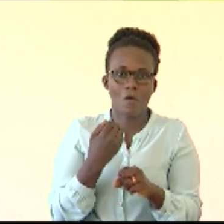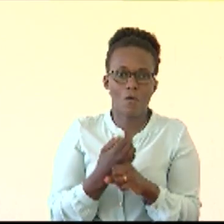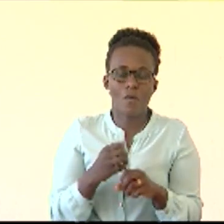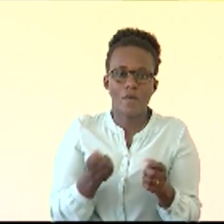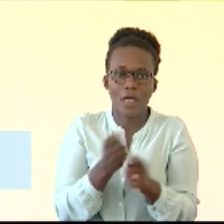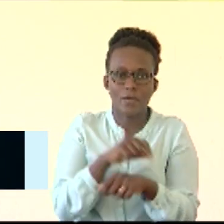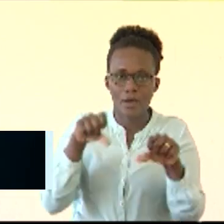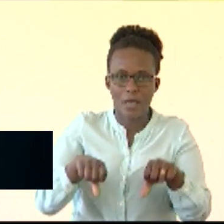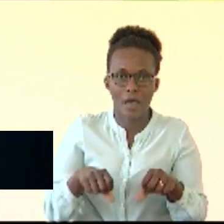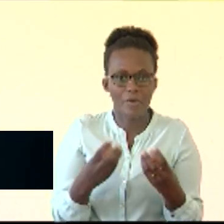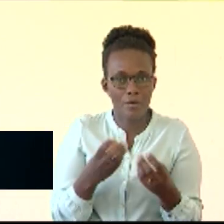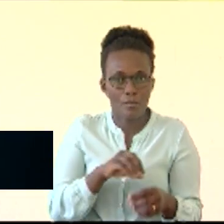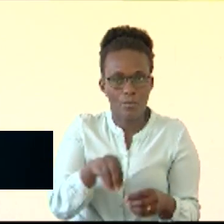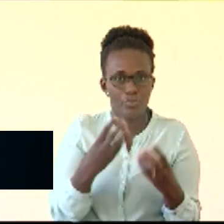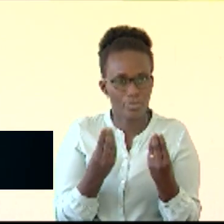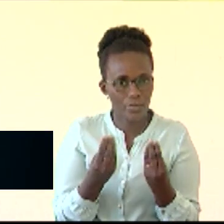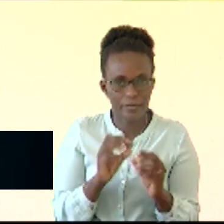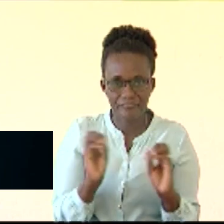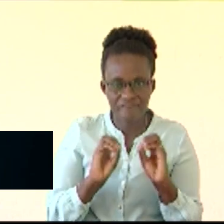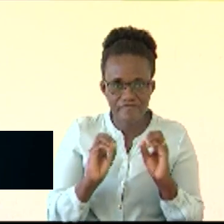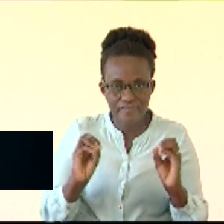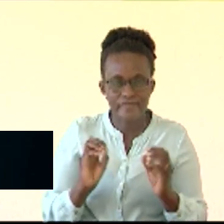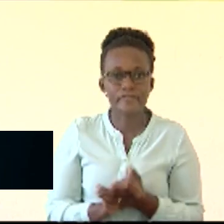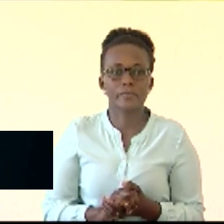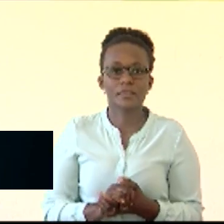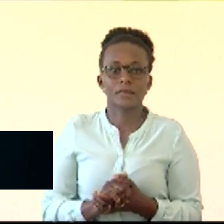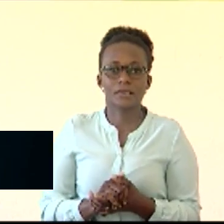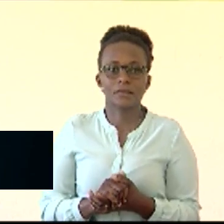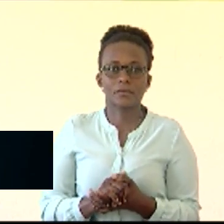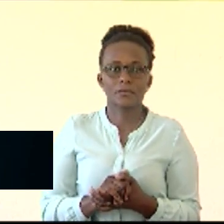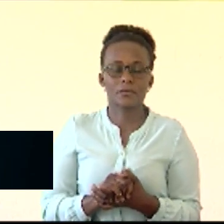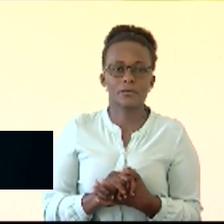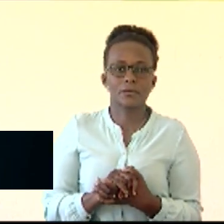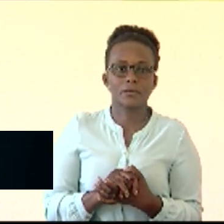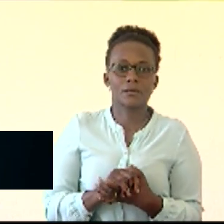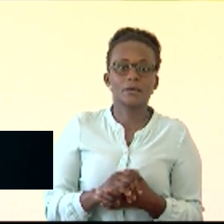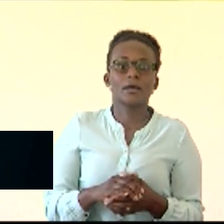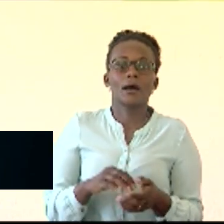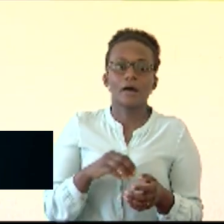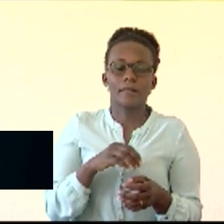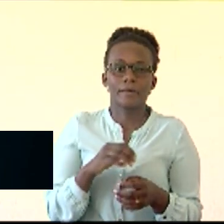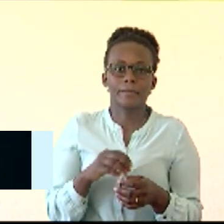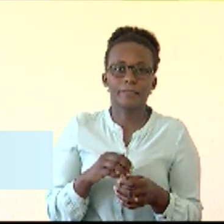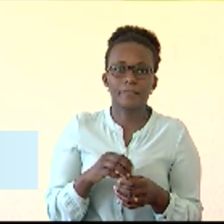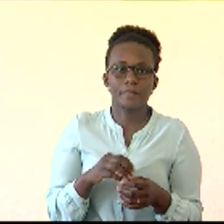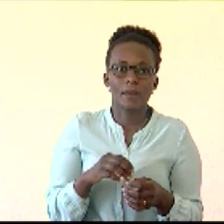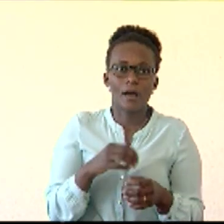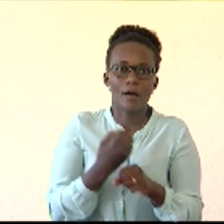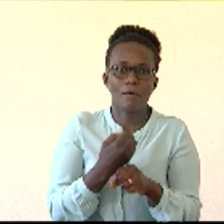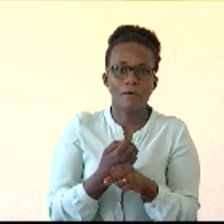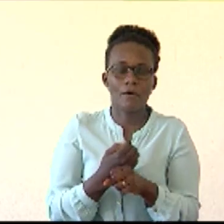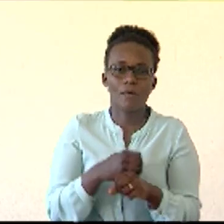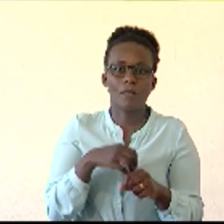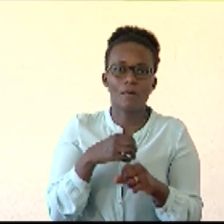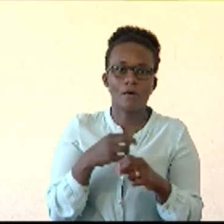used for coating, in most cases, they are less reactive. Less reactive. When